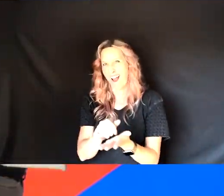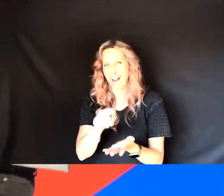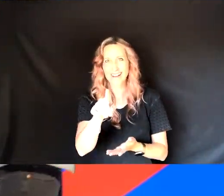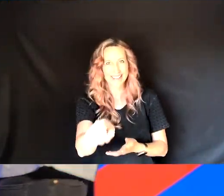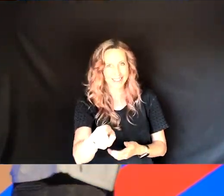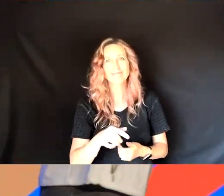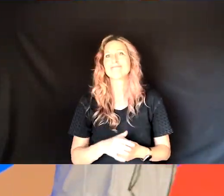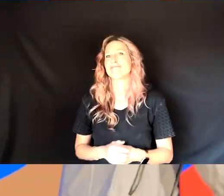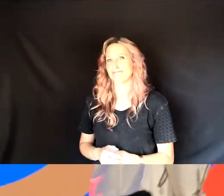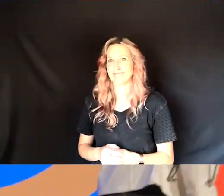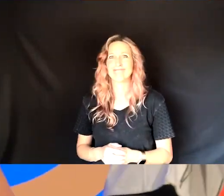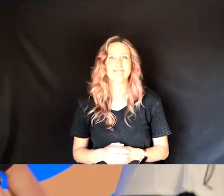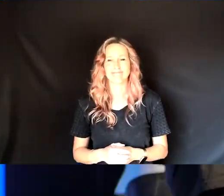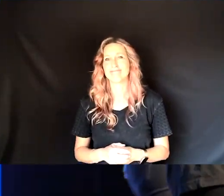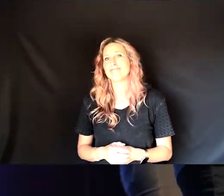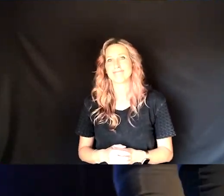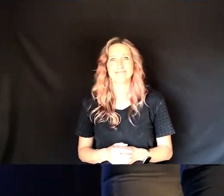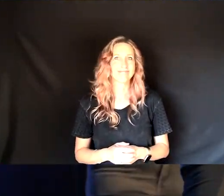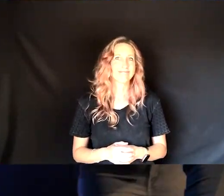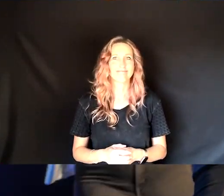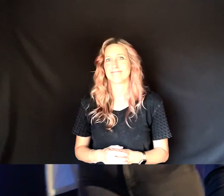it.